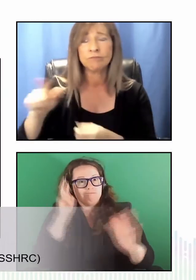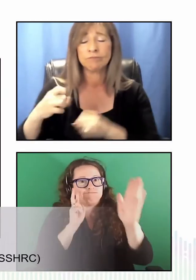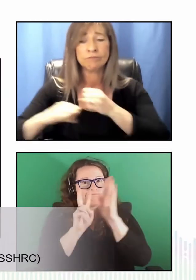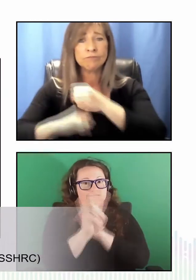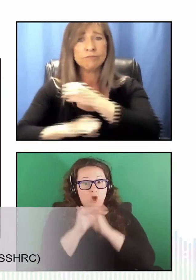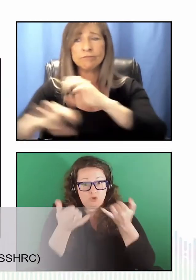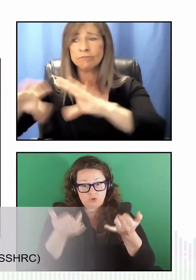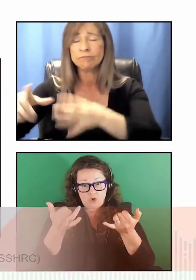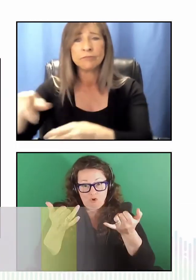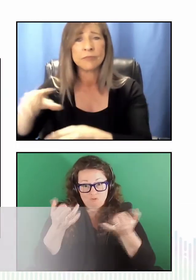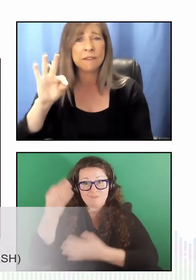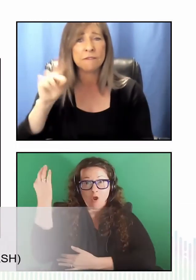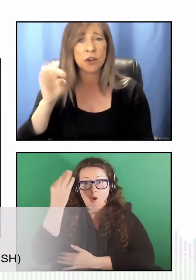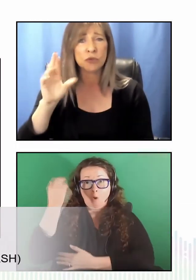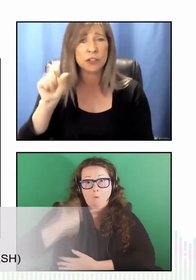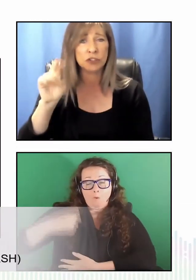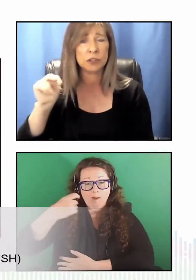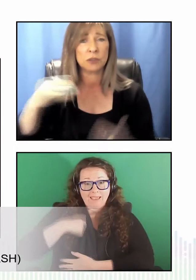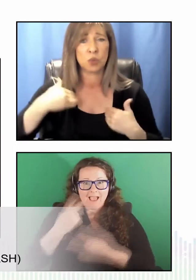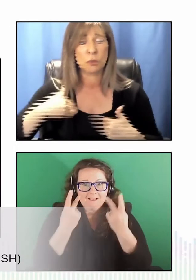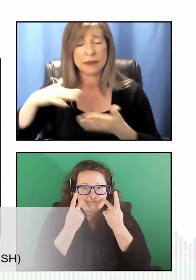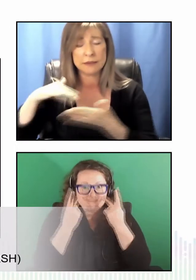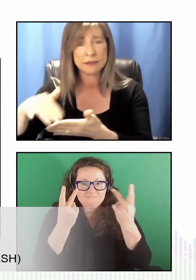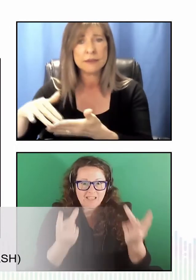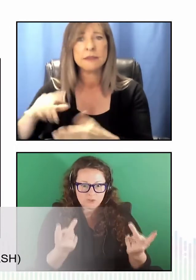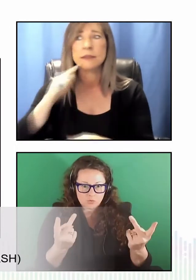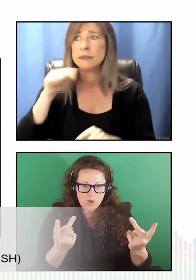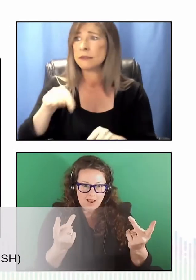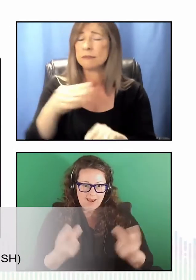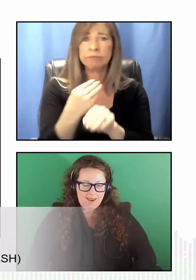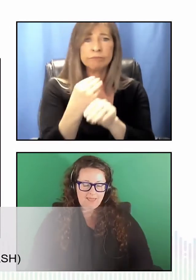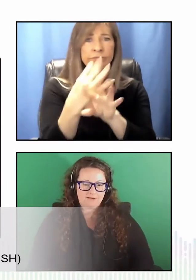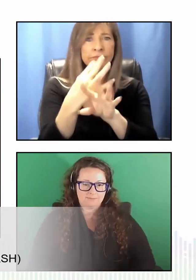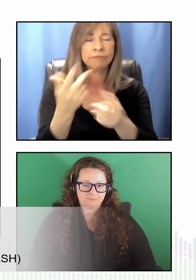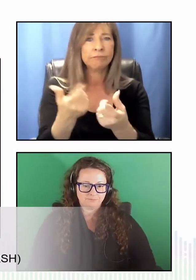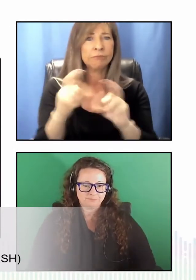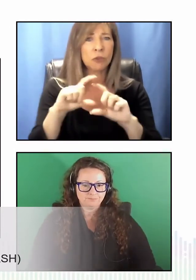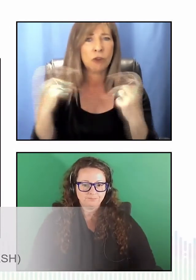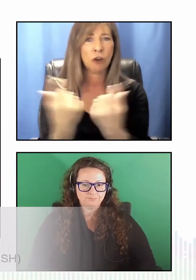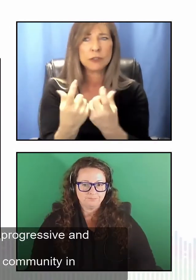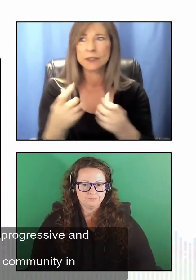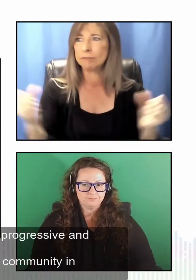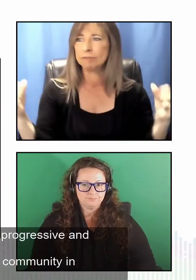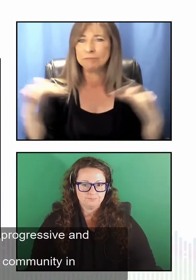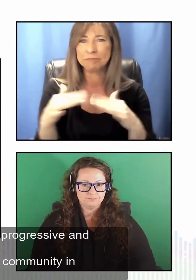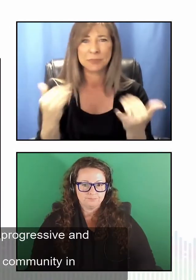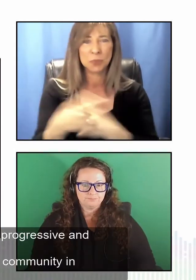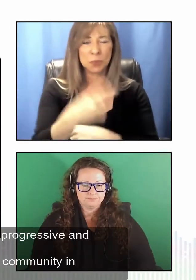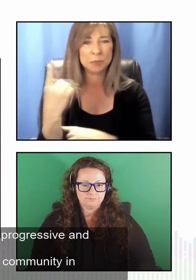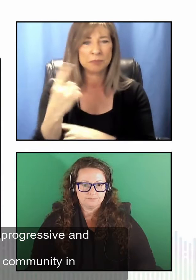done for this virtual Congress to be here today. Some of the